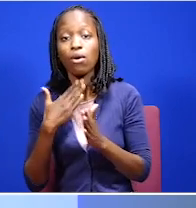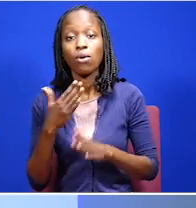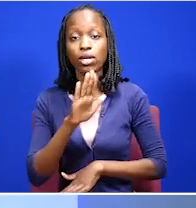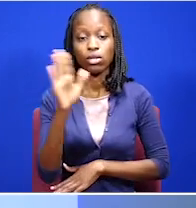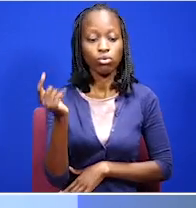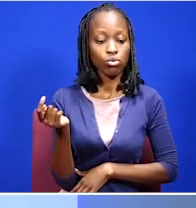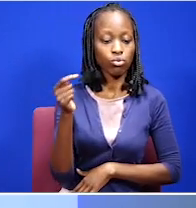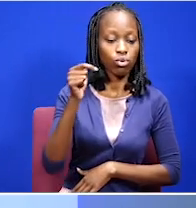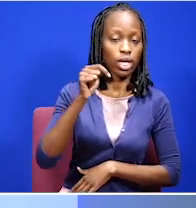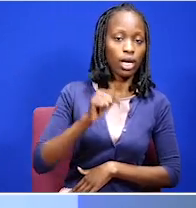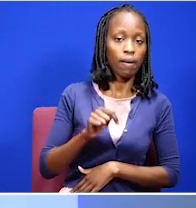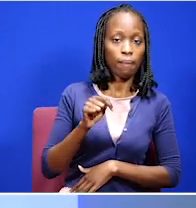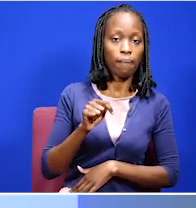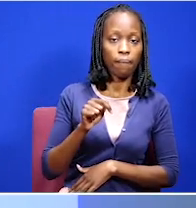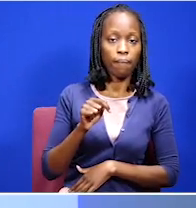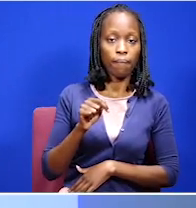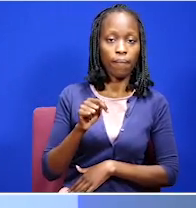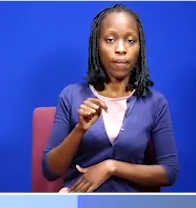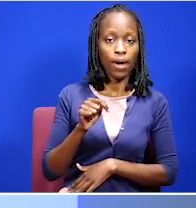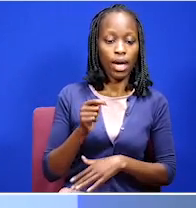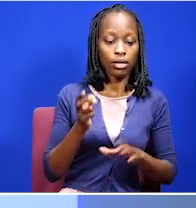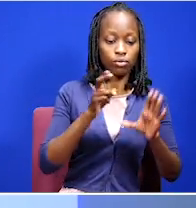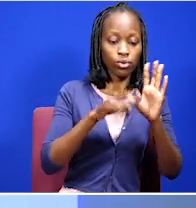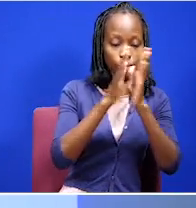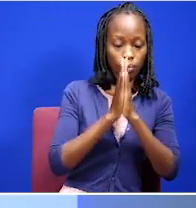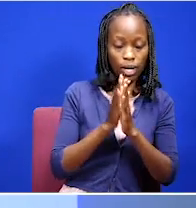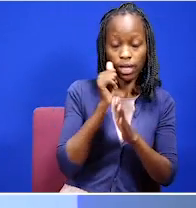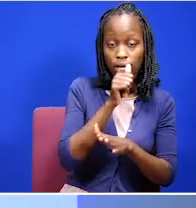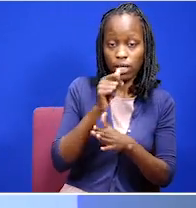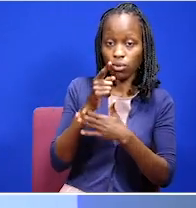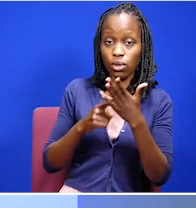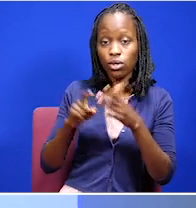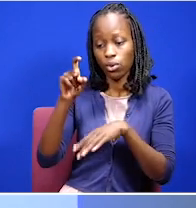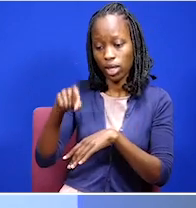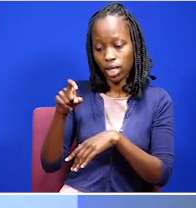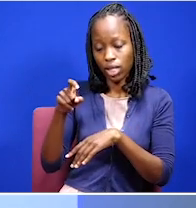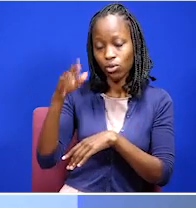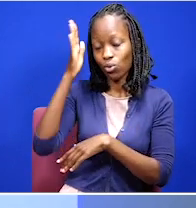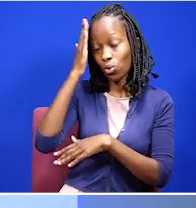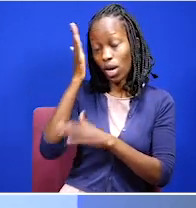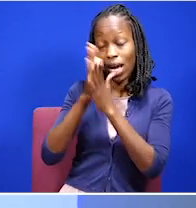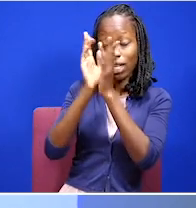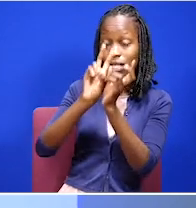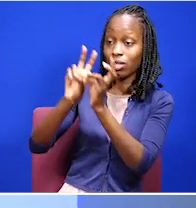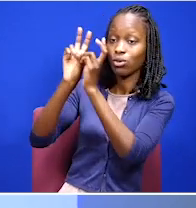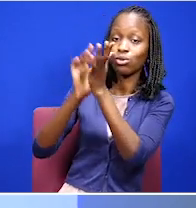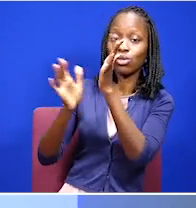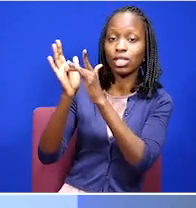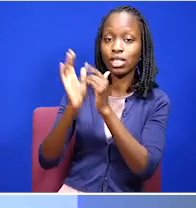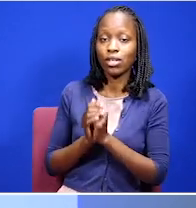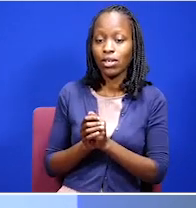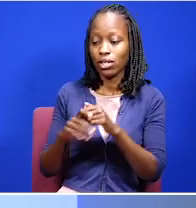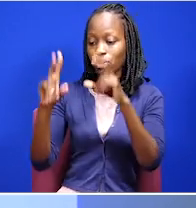want you to come on board. And the secret really is you have to know and look to Jesus. So the